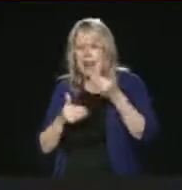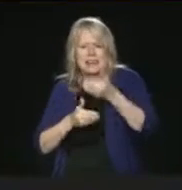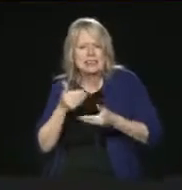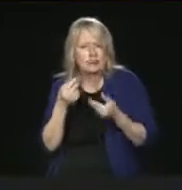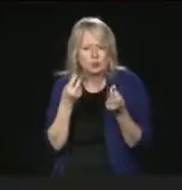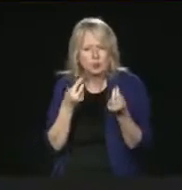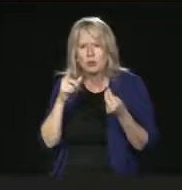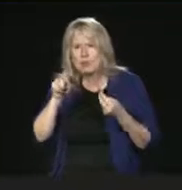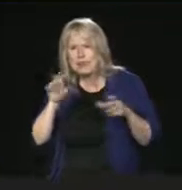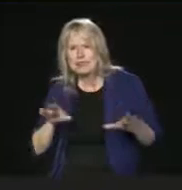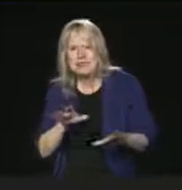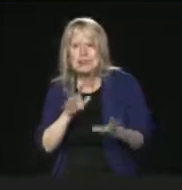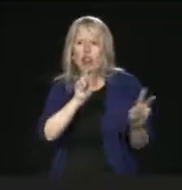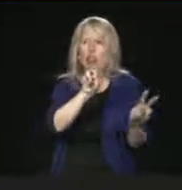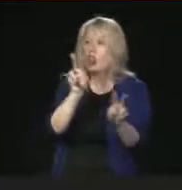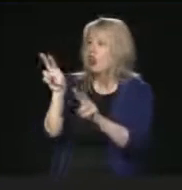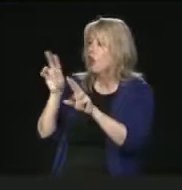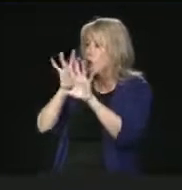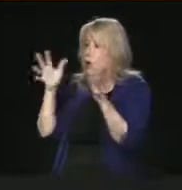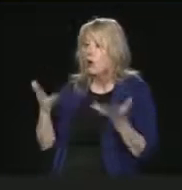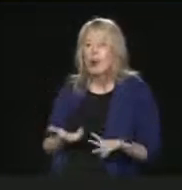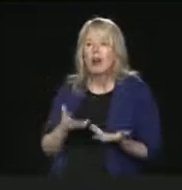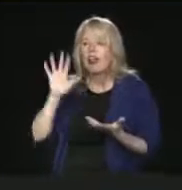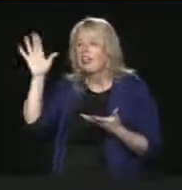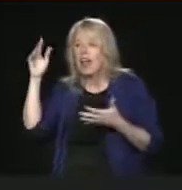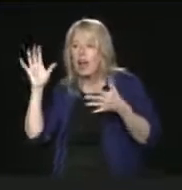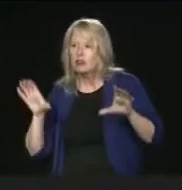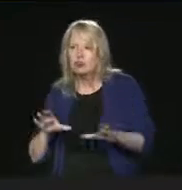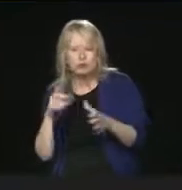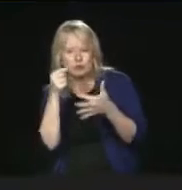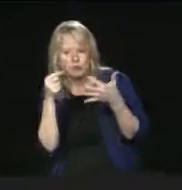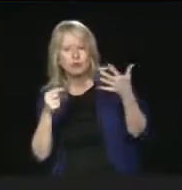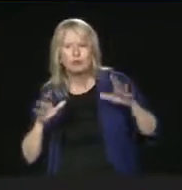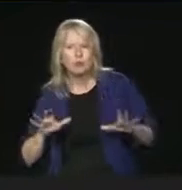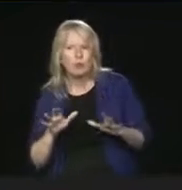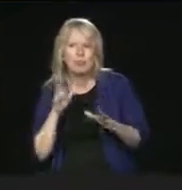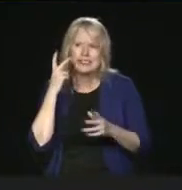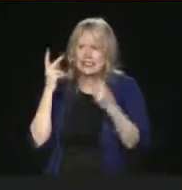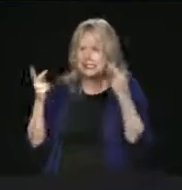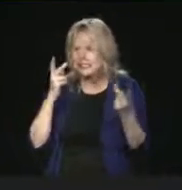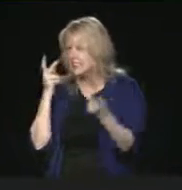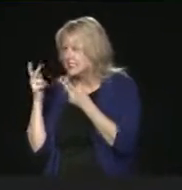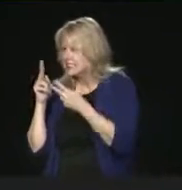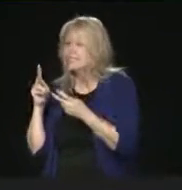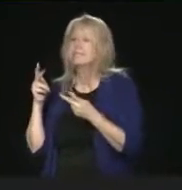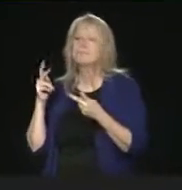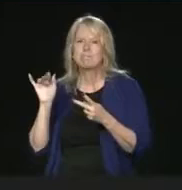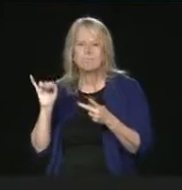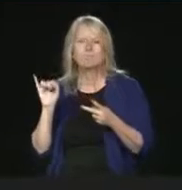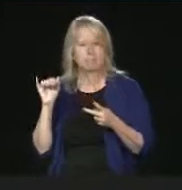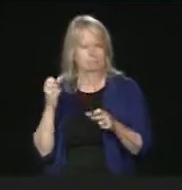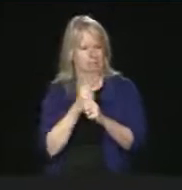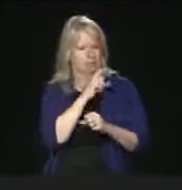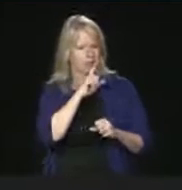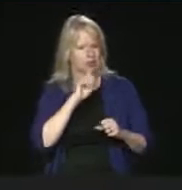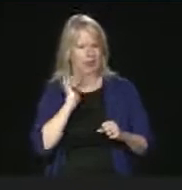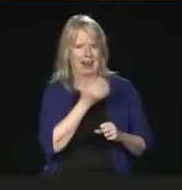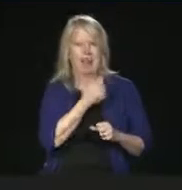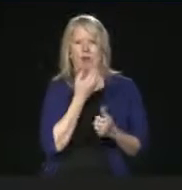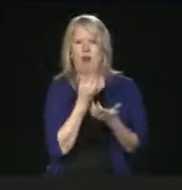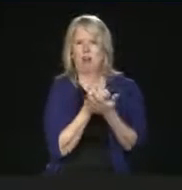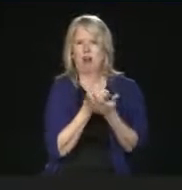at best practices from around the world, looking what other countries and jurisdictions are doing to ensure that our economy